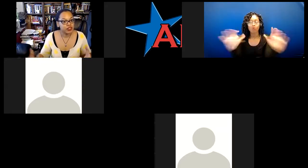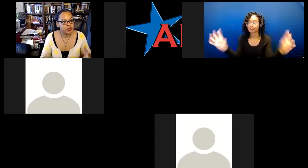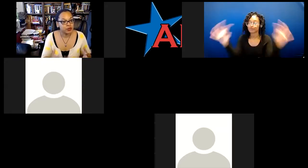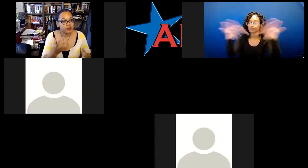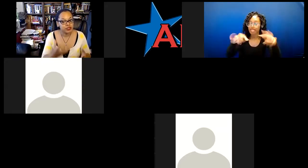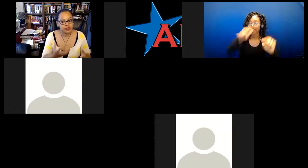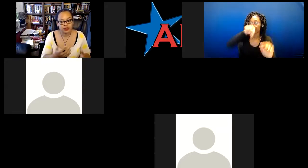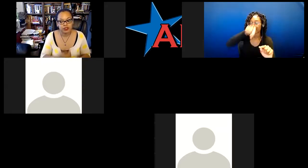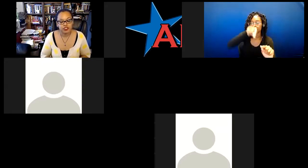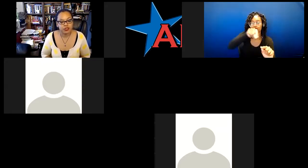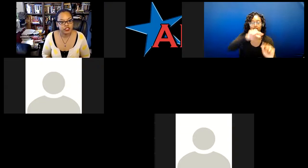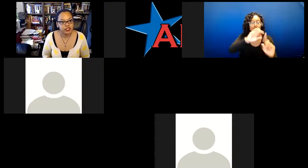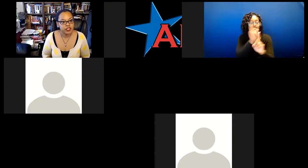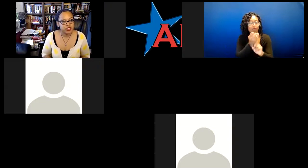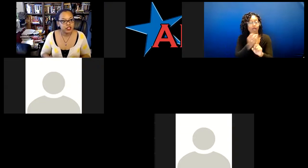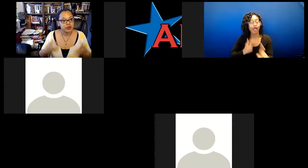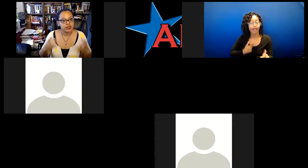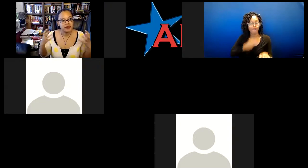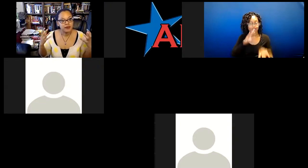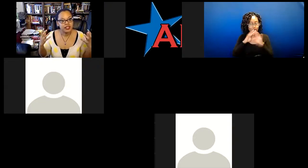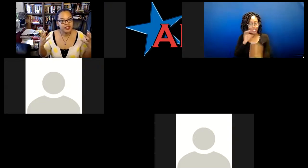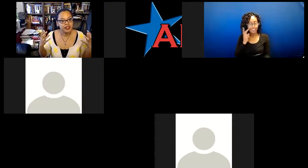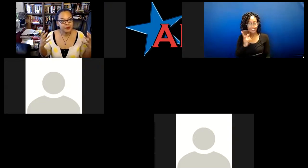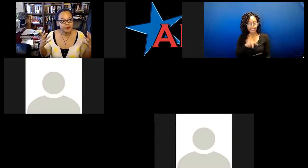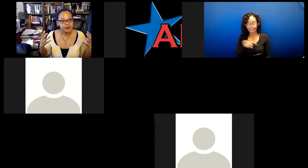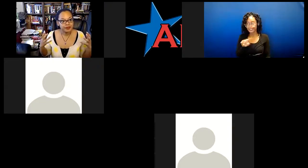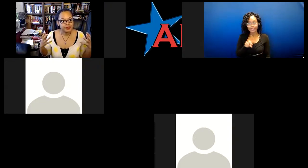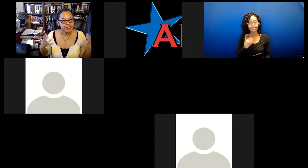sharing your own personal frustration. You can be